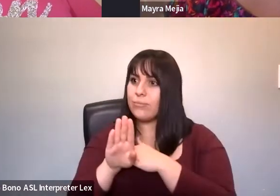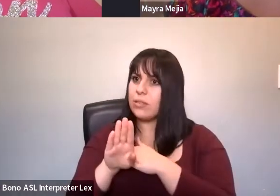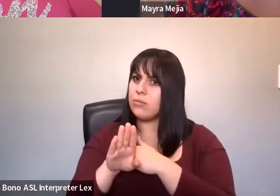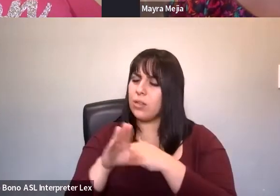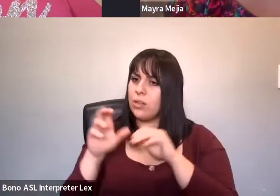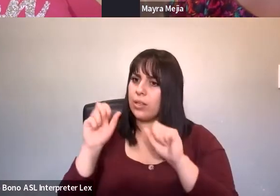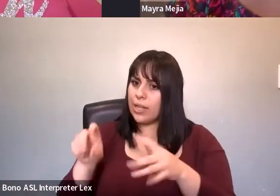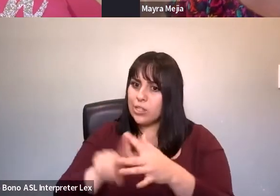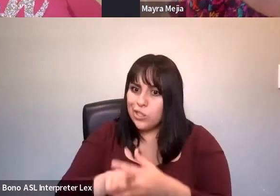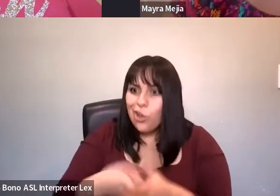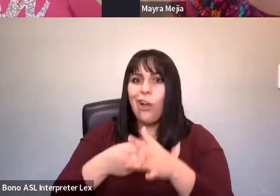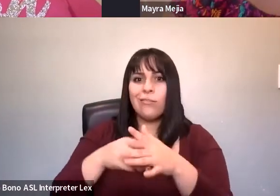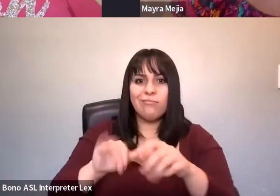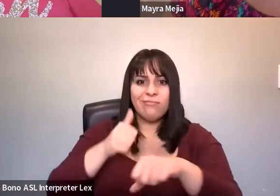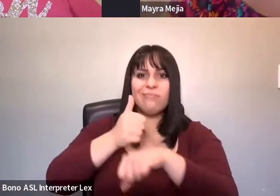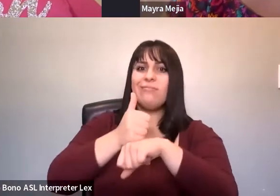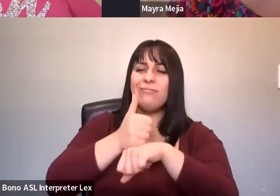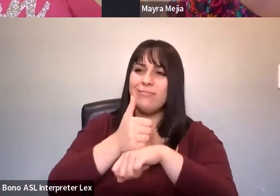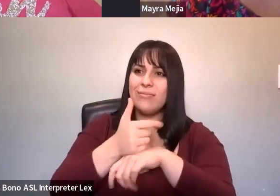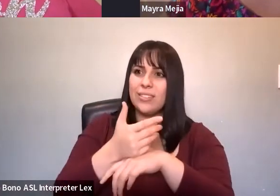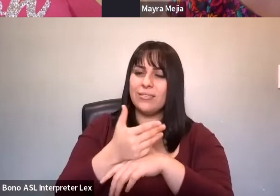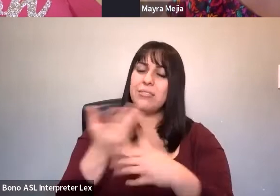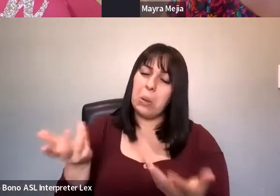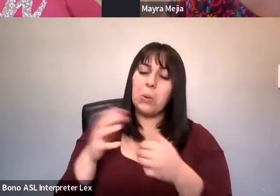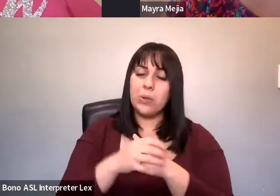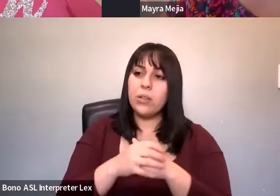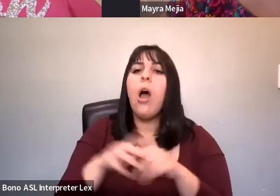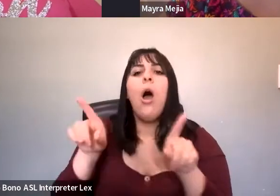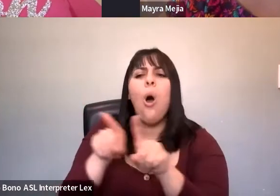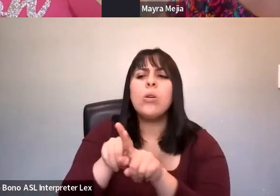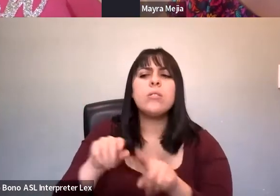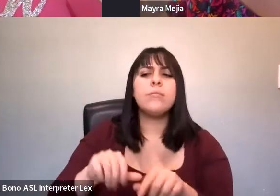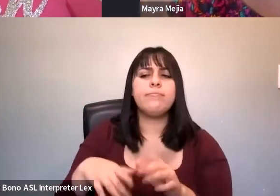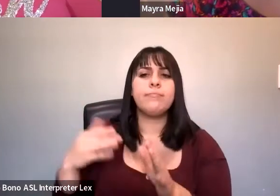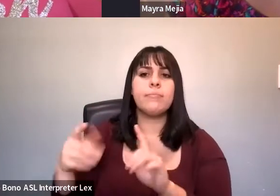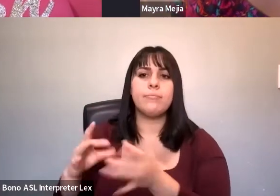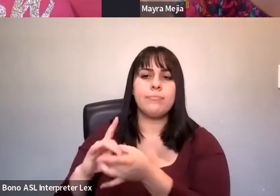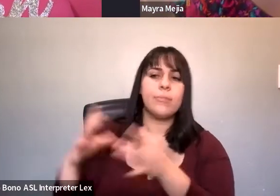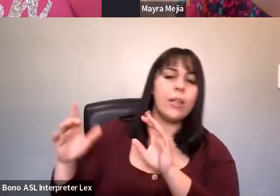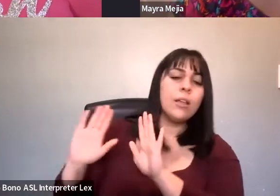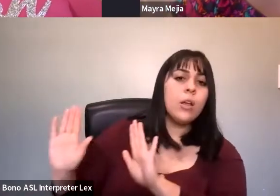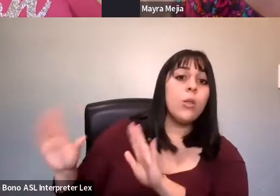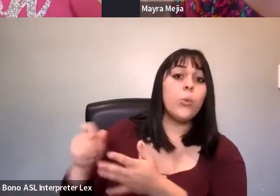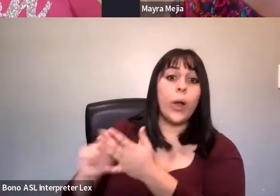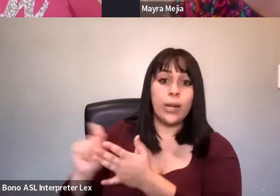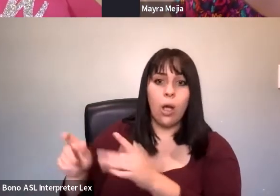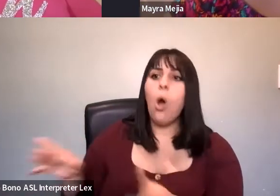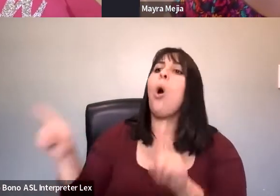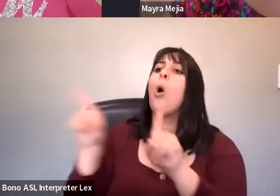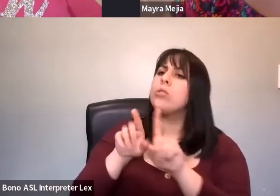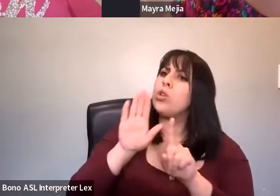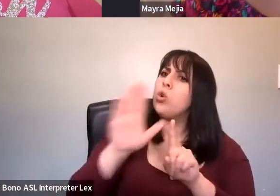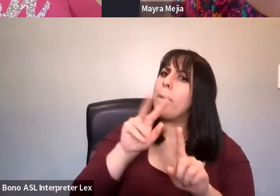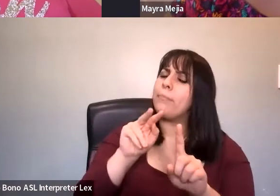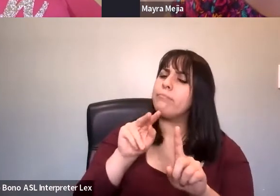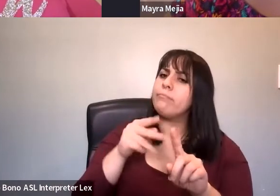point. So also, besides writing, like, I love how you take a like community-based approach, in all the